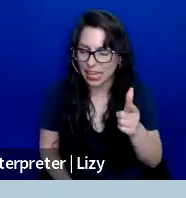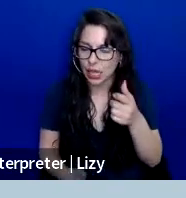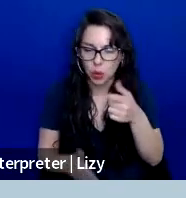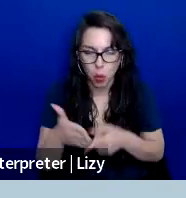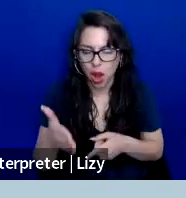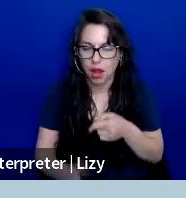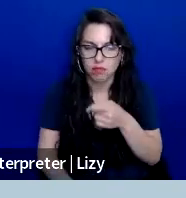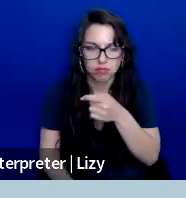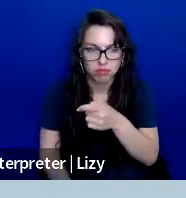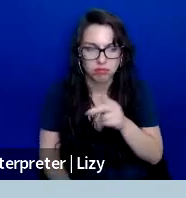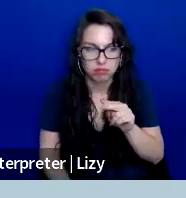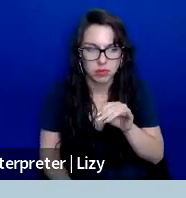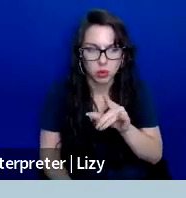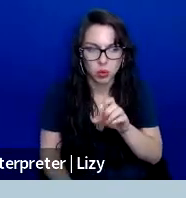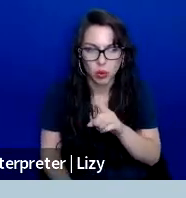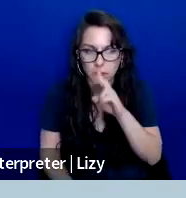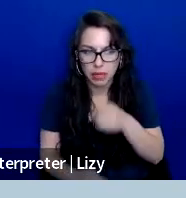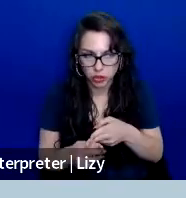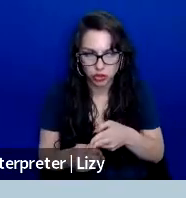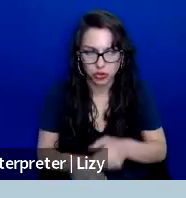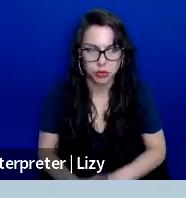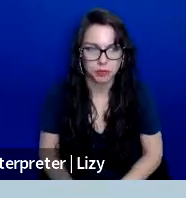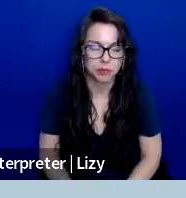mentioning. In terms of